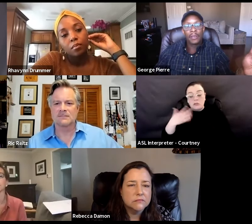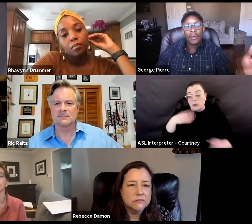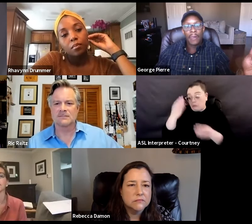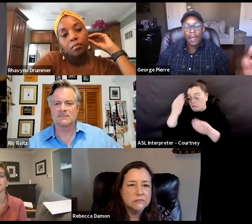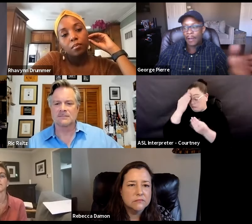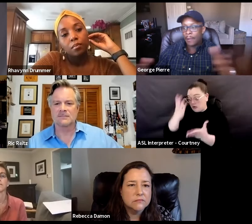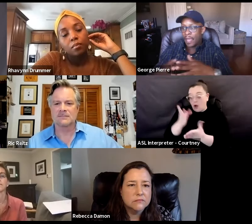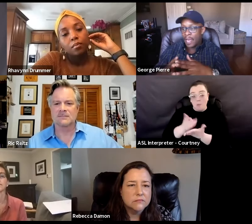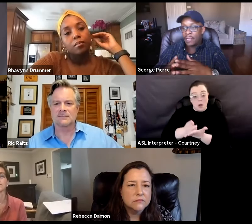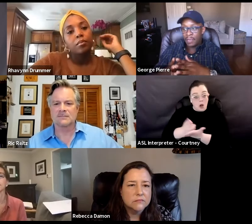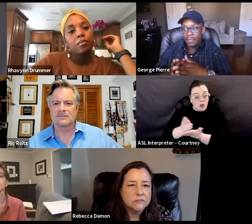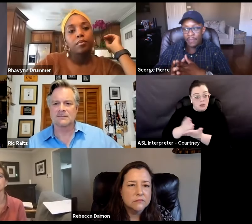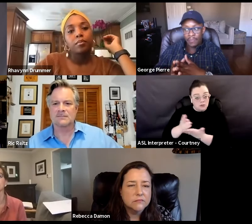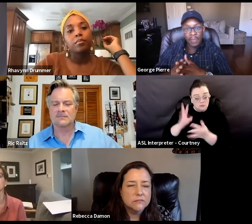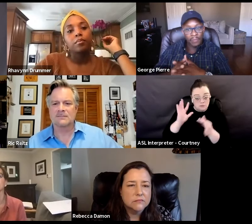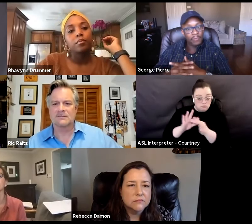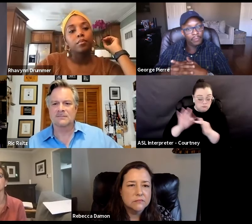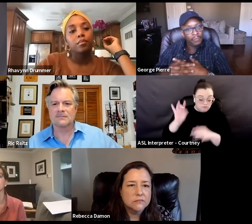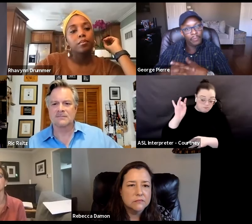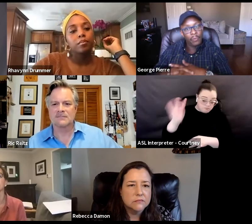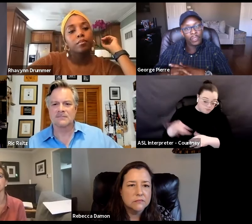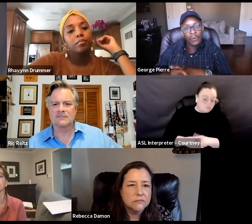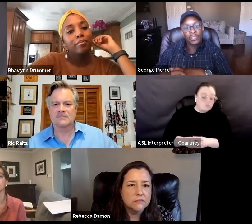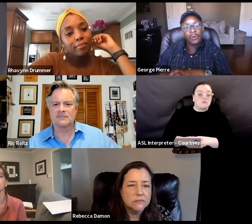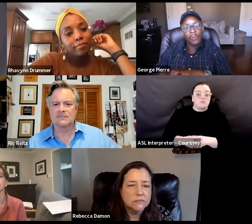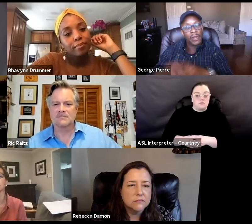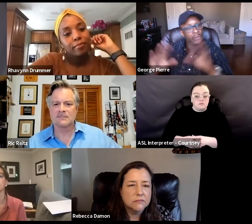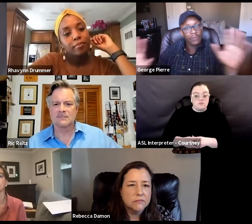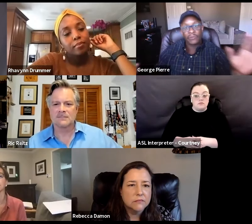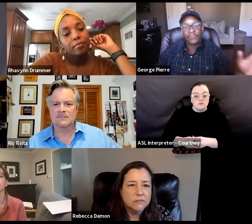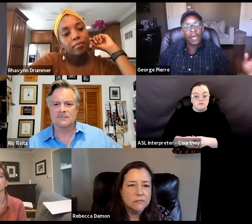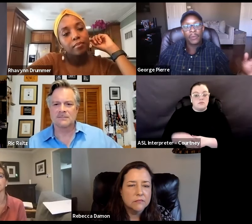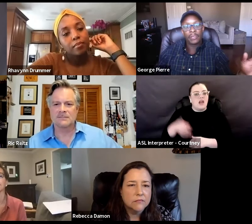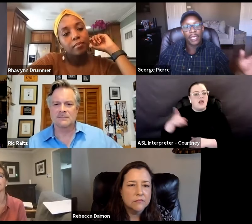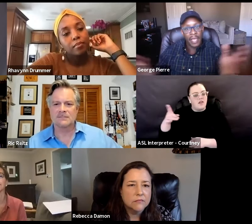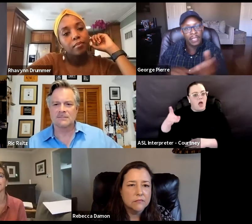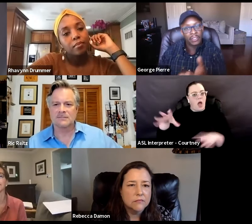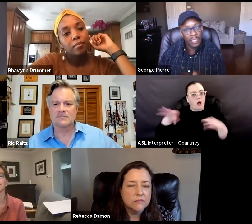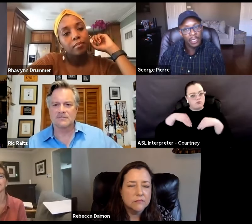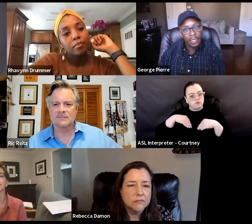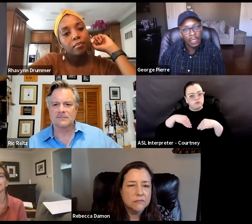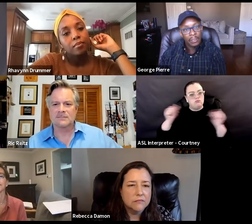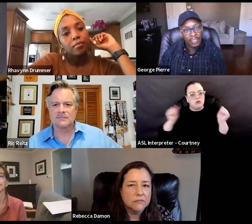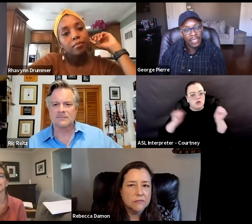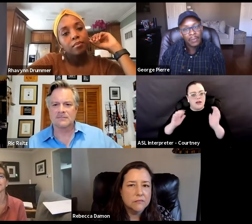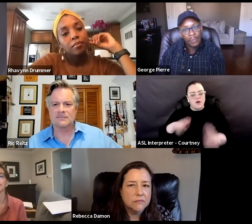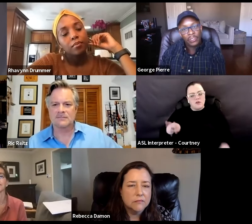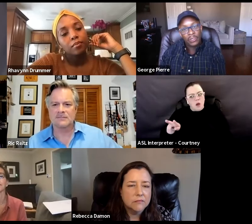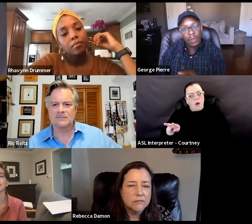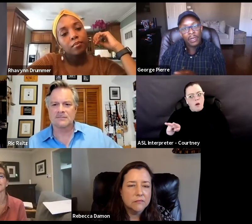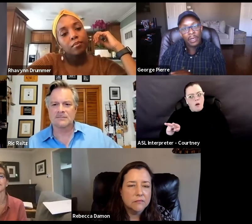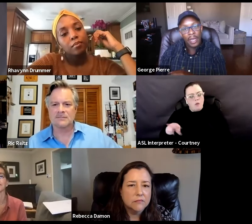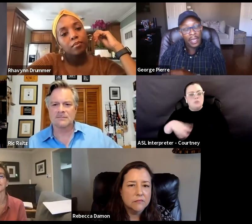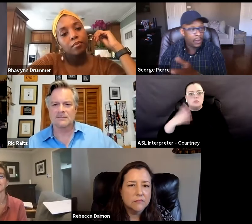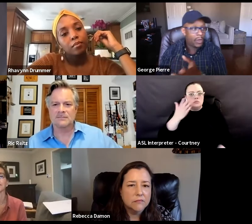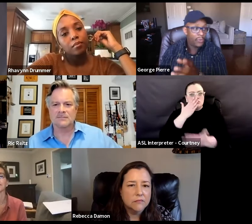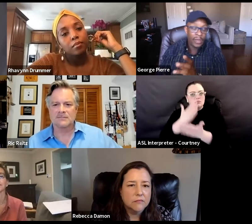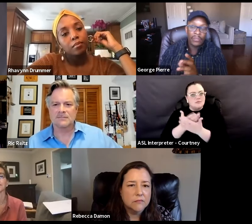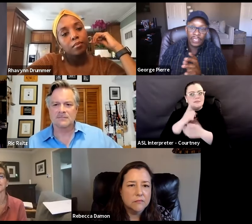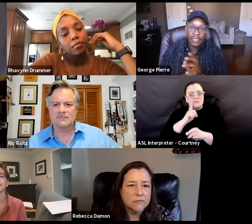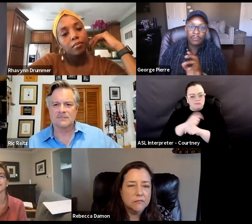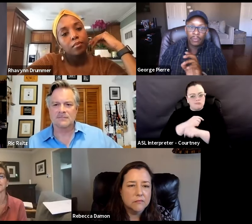opinion, and they brought the person on board. I thought that was phenomenal. They actually signed the person on, and